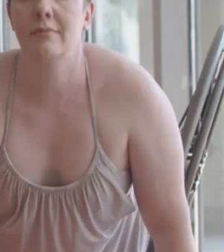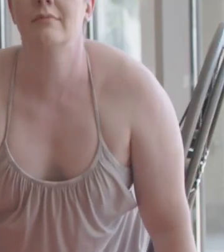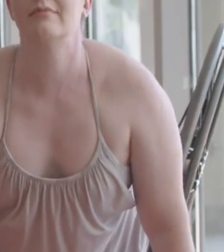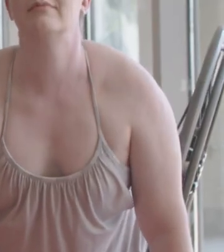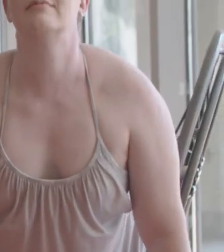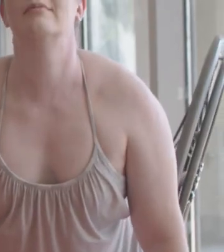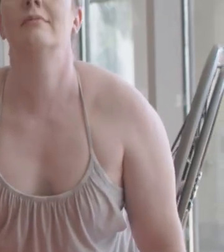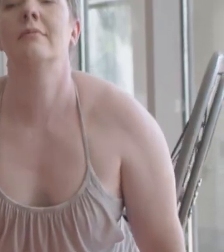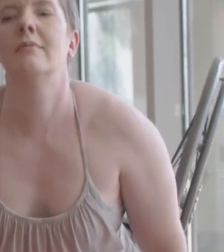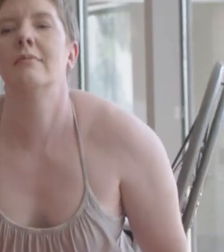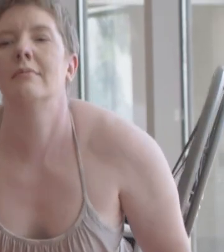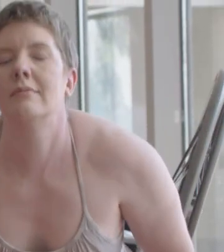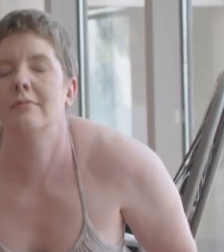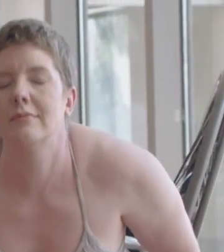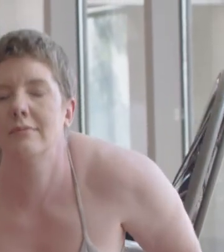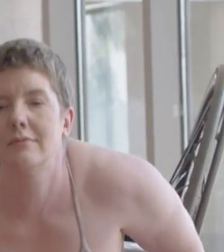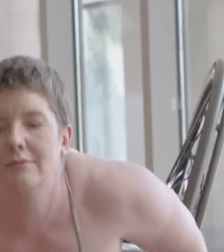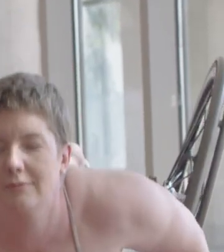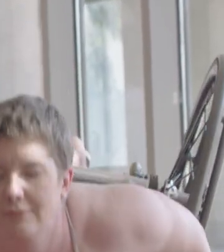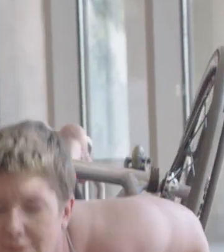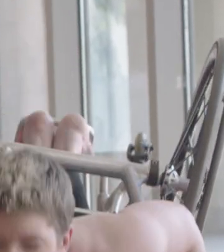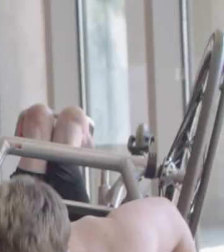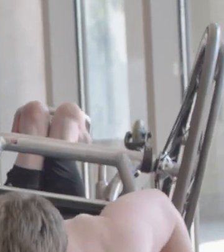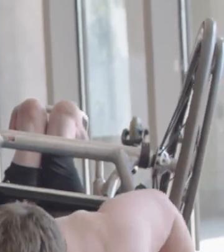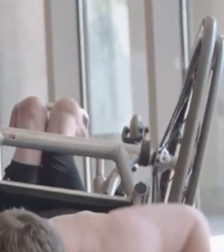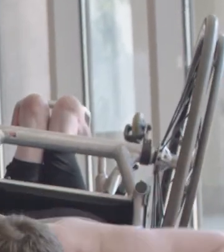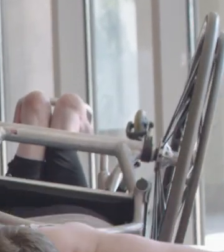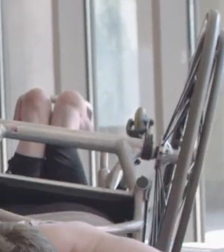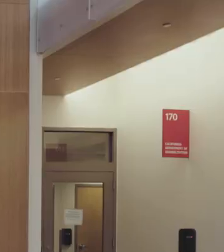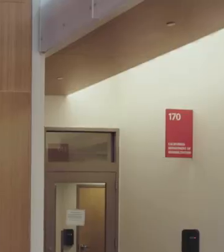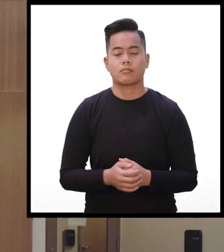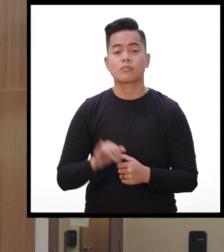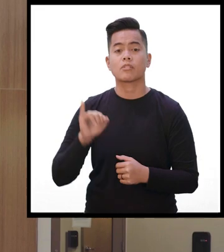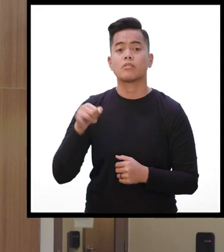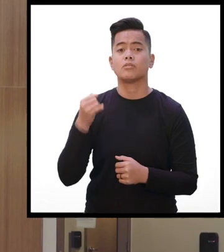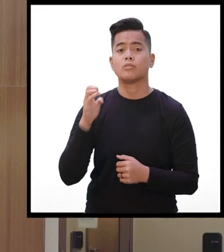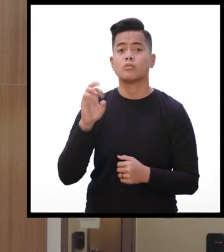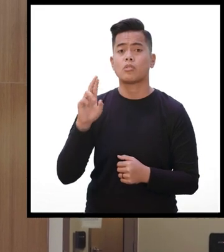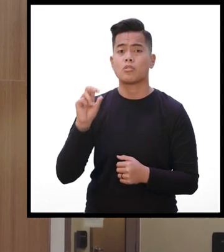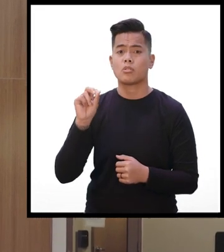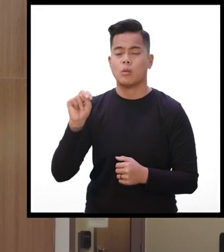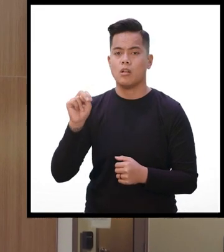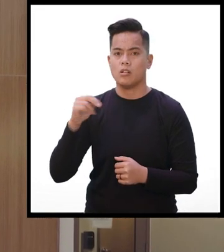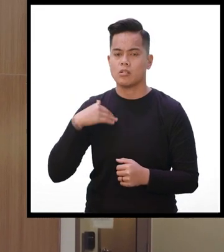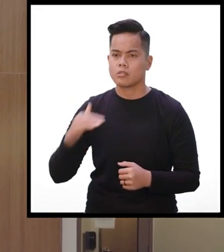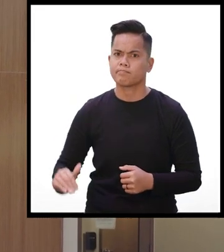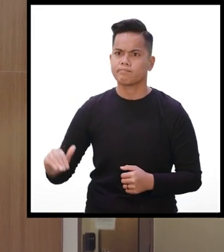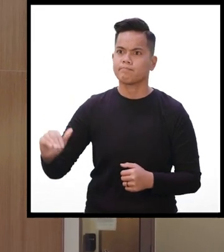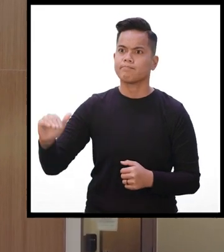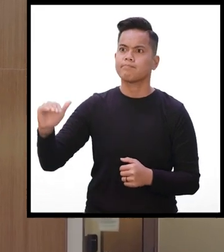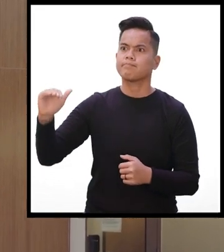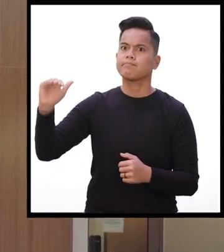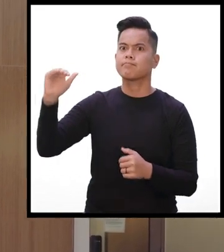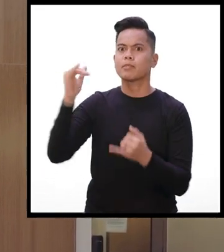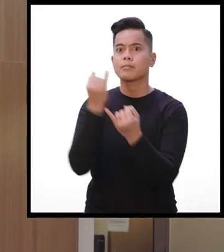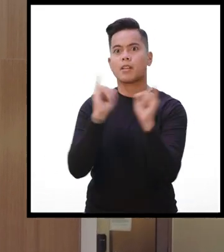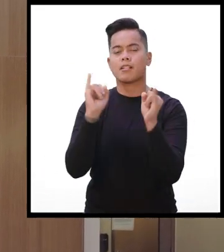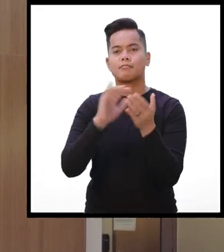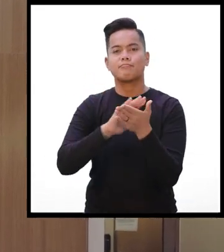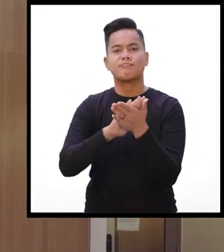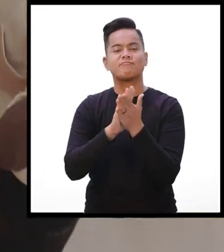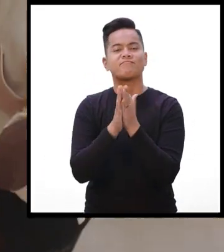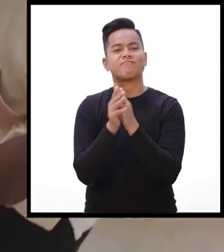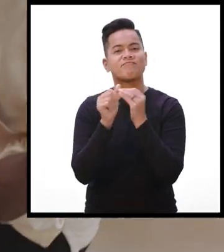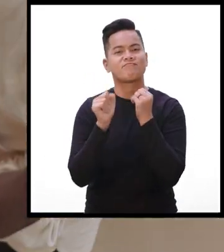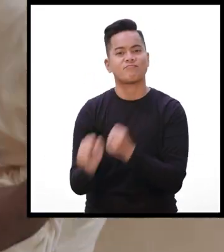spaces. They arch up. Jerron, wide-stanced, sweeps an arm up. Growing up, that sense of independence was a strong